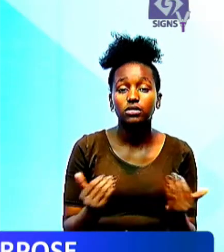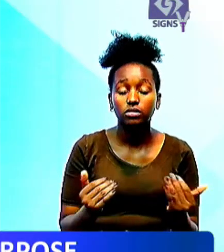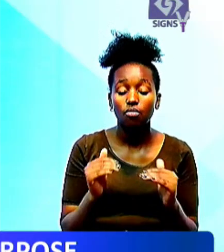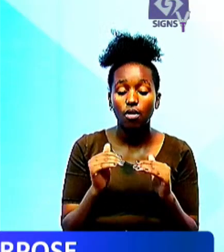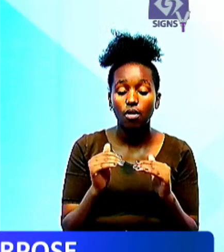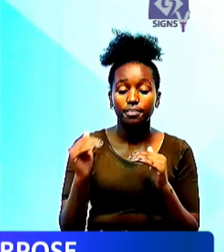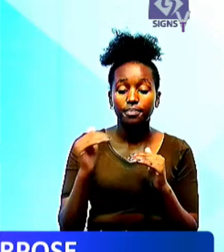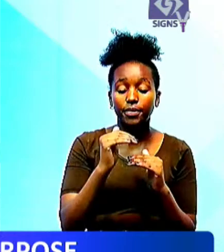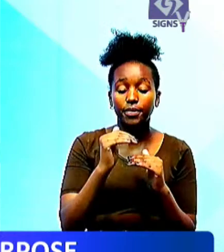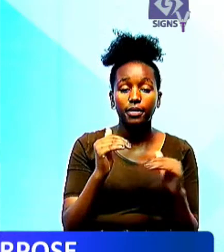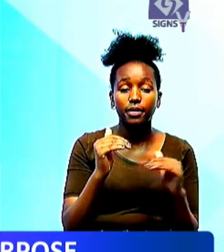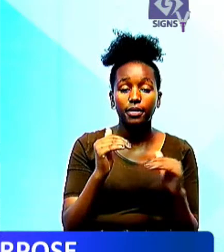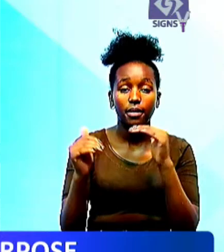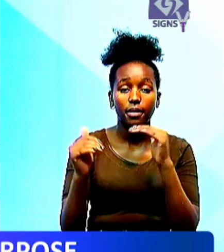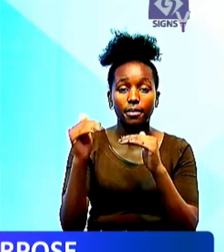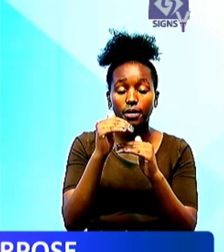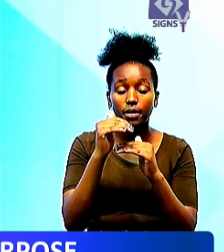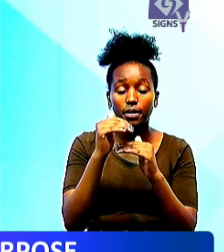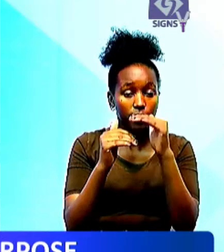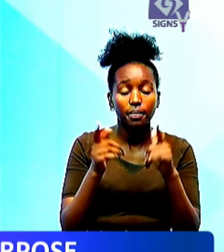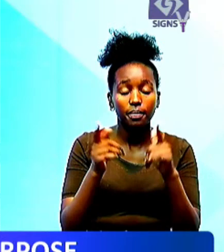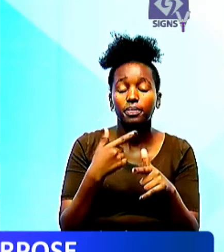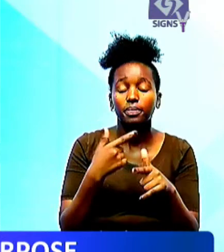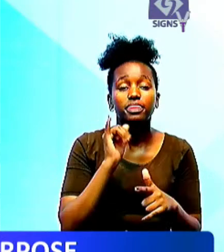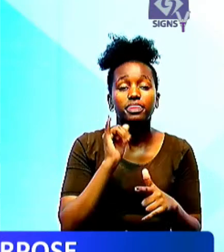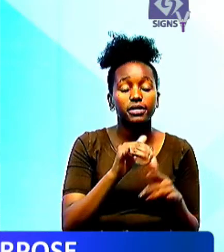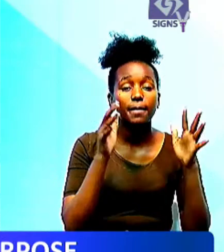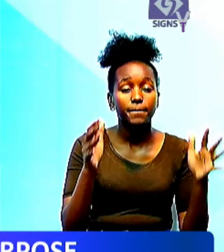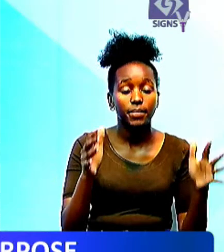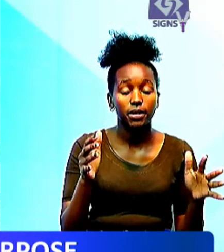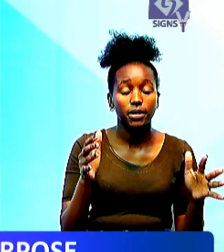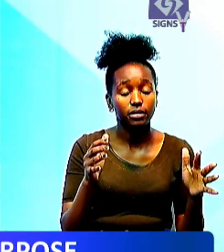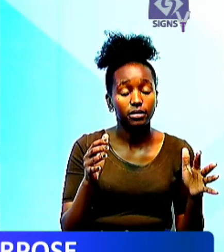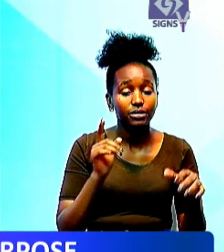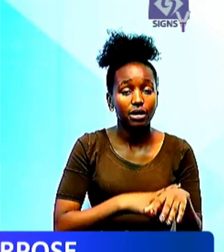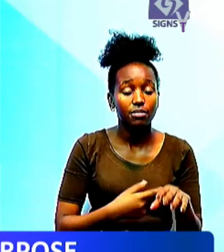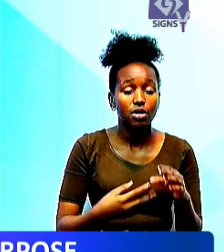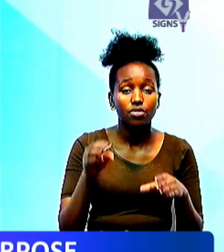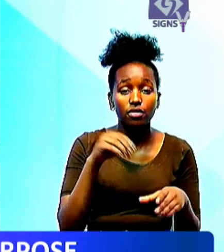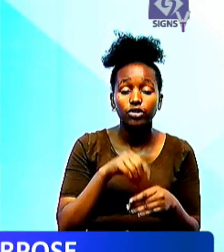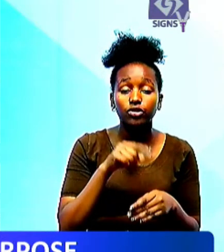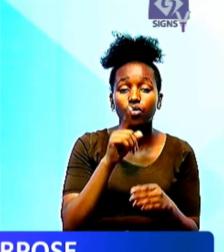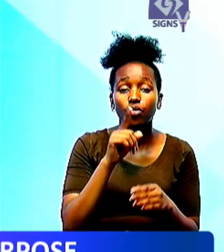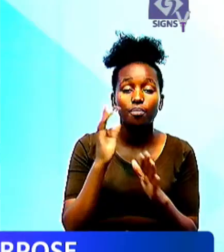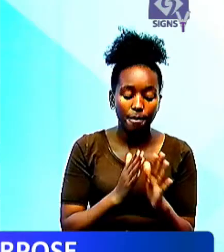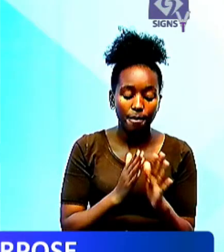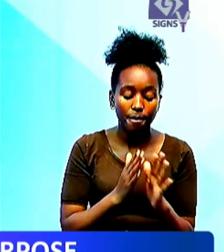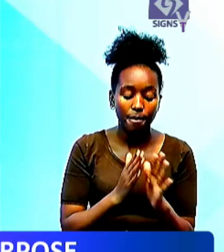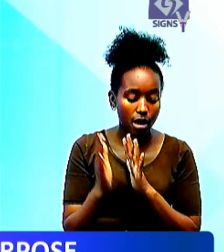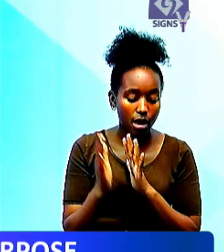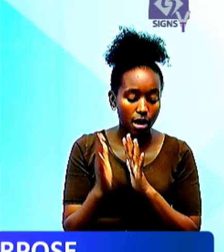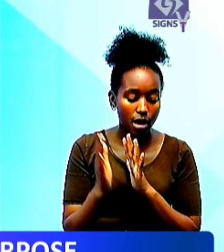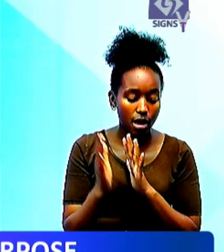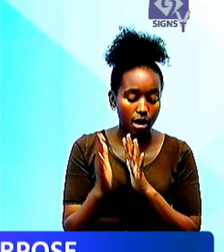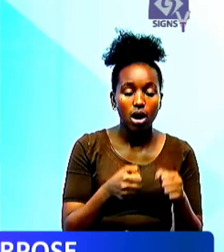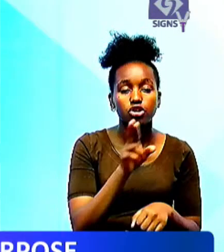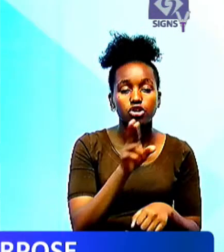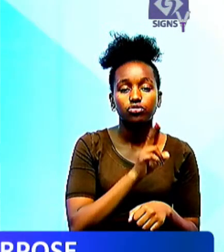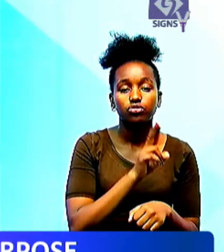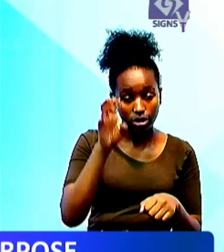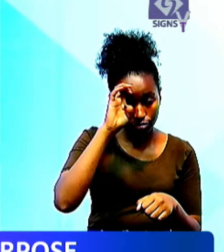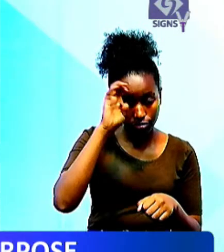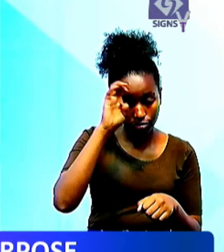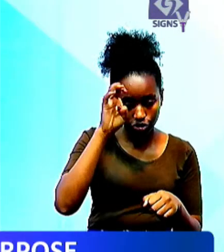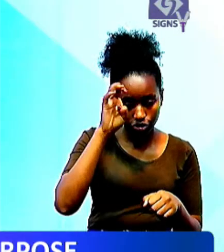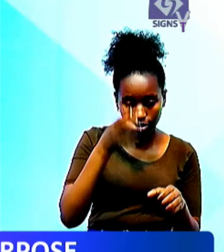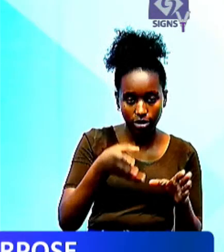to university, wherever they go, it's a project. You're talking of 18 years. How have you planned that? You can build an education portfolio. So we call